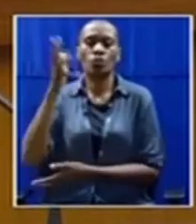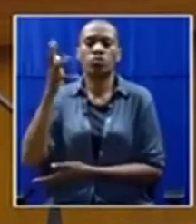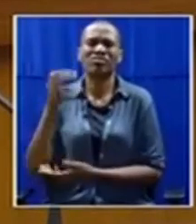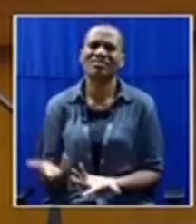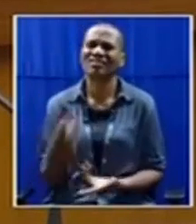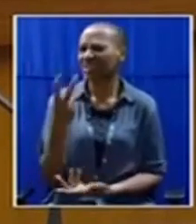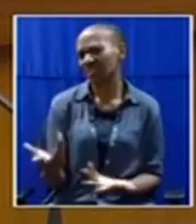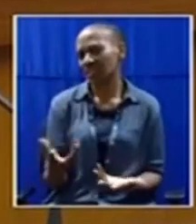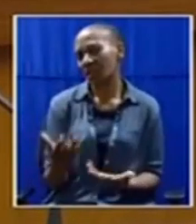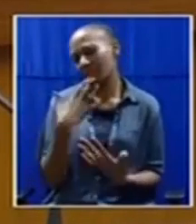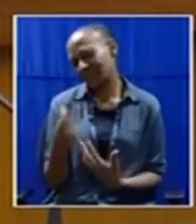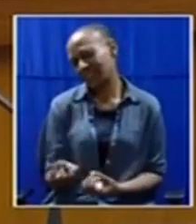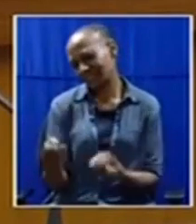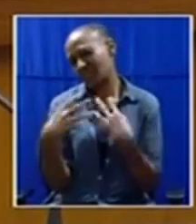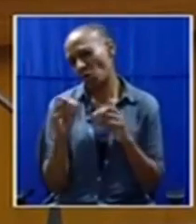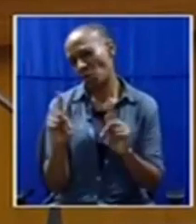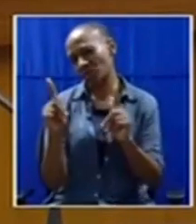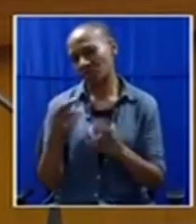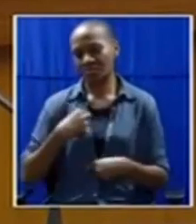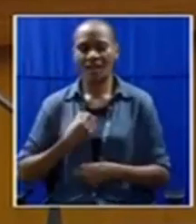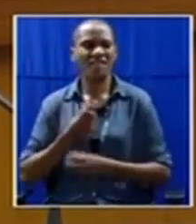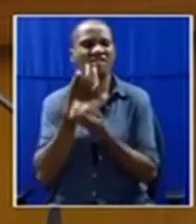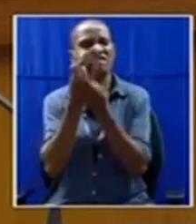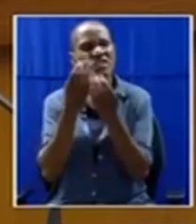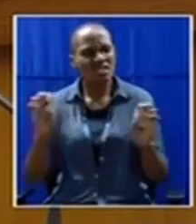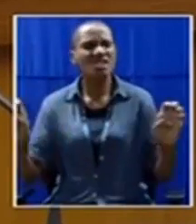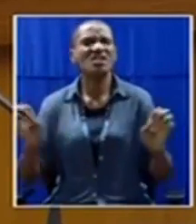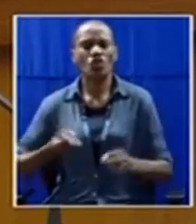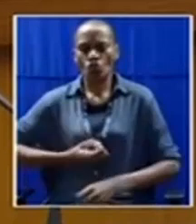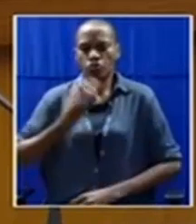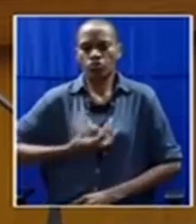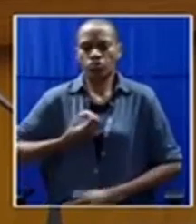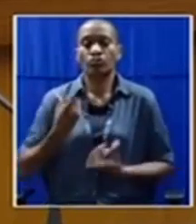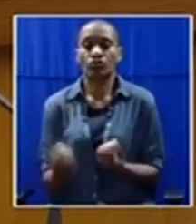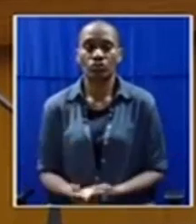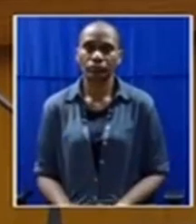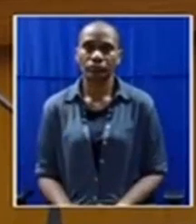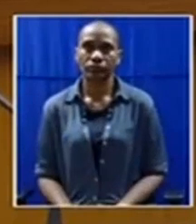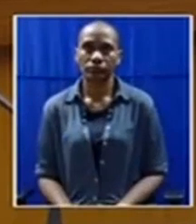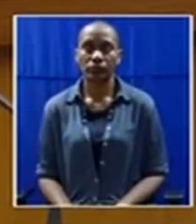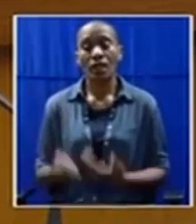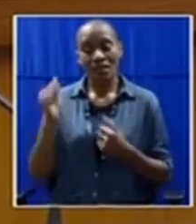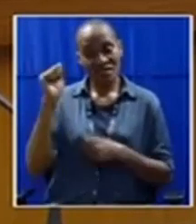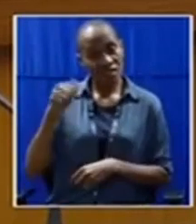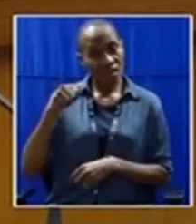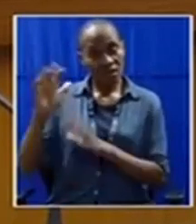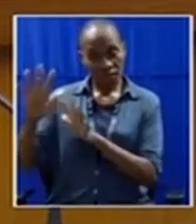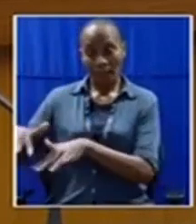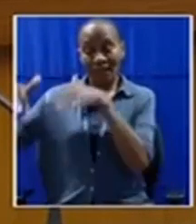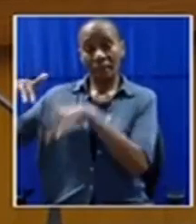you will allow me to say what I need to say. We have, of course, prepared the 5th